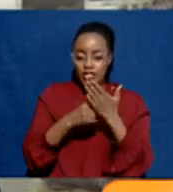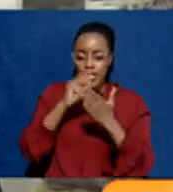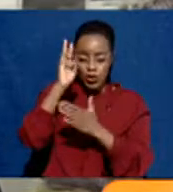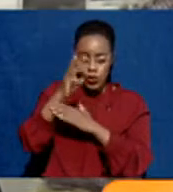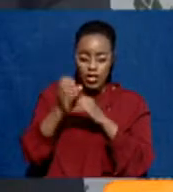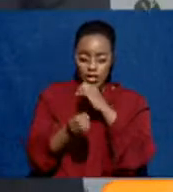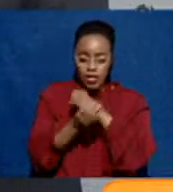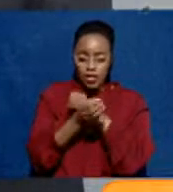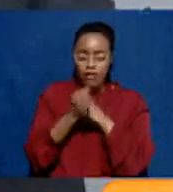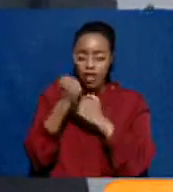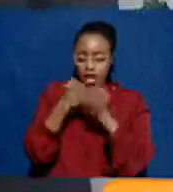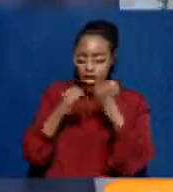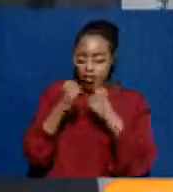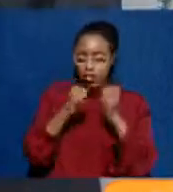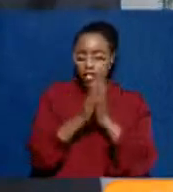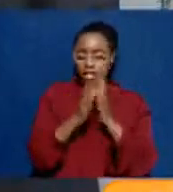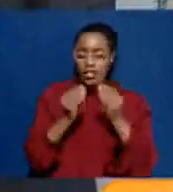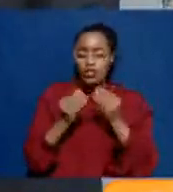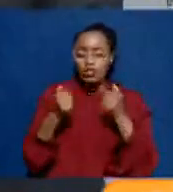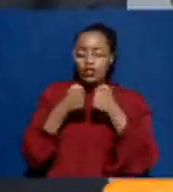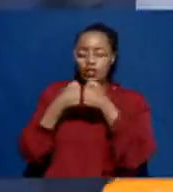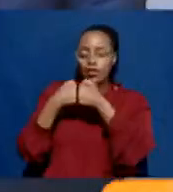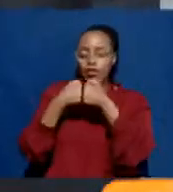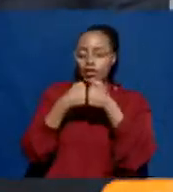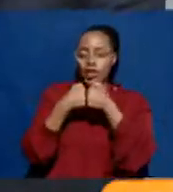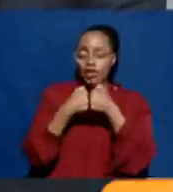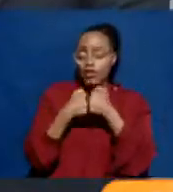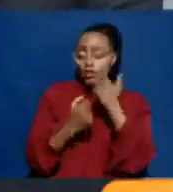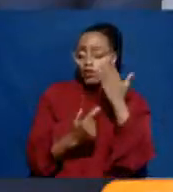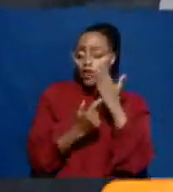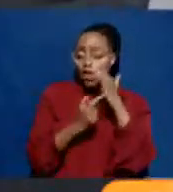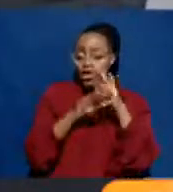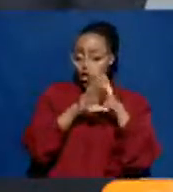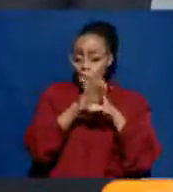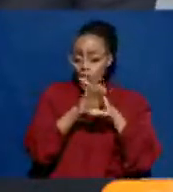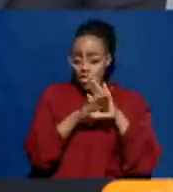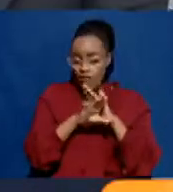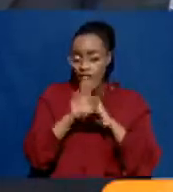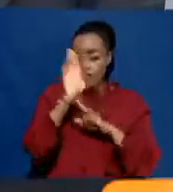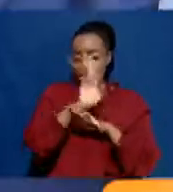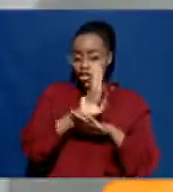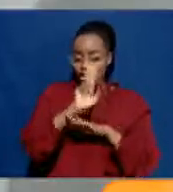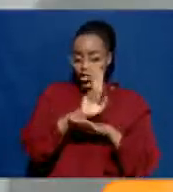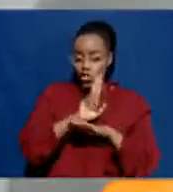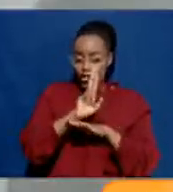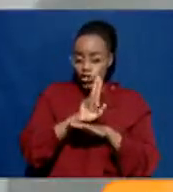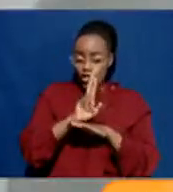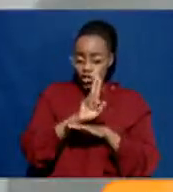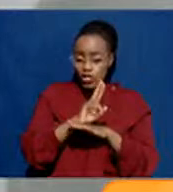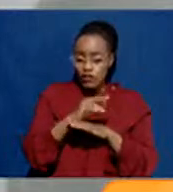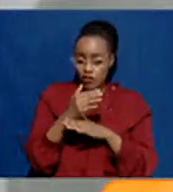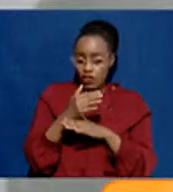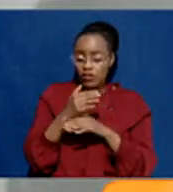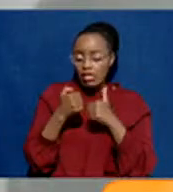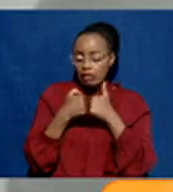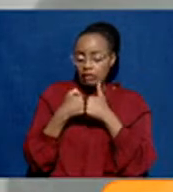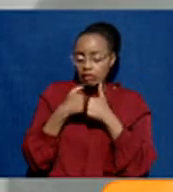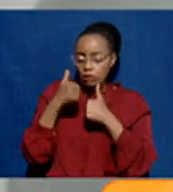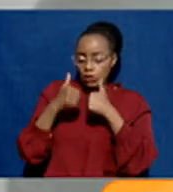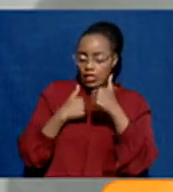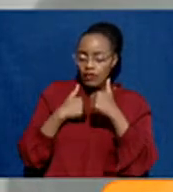define practical actions and solutions to the challenges of technology access and use first in the agriculture